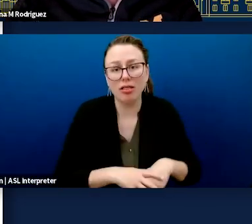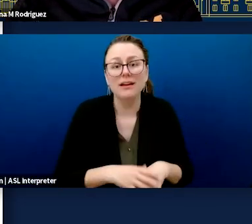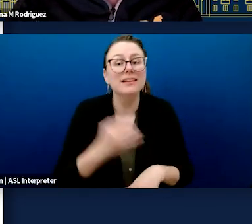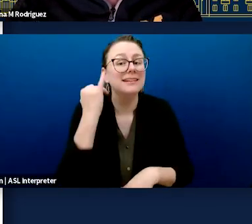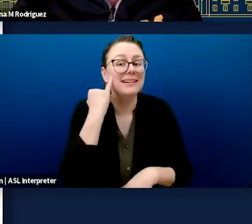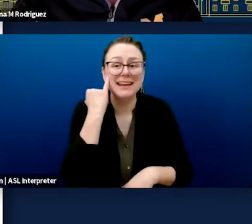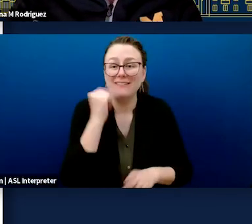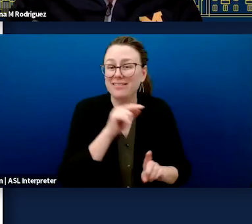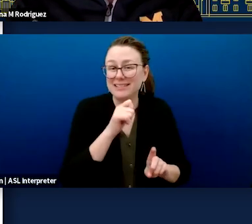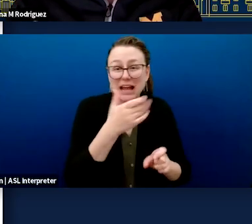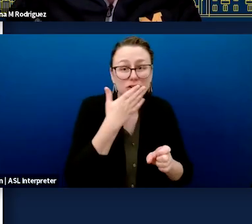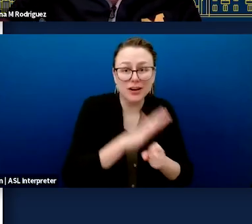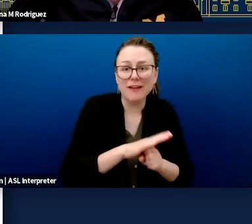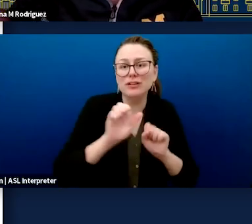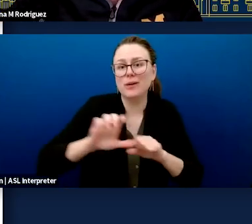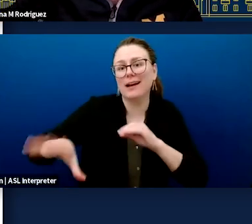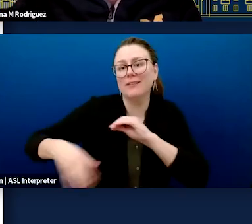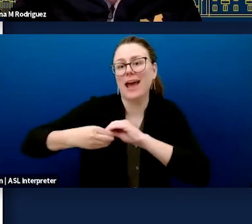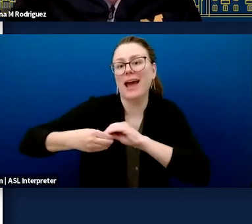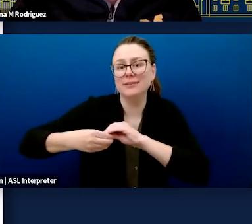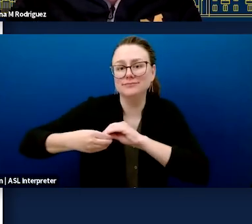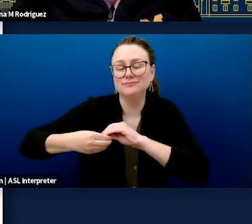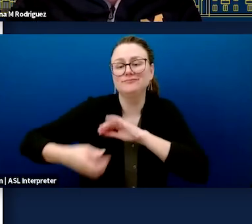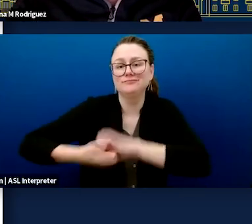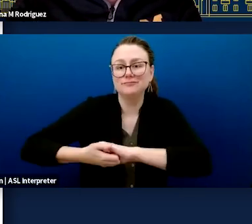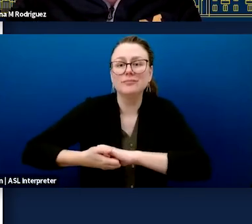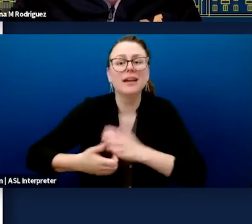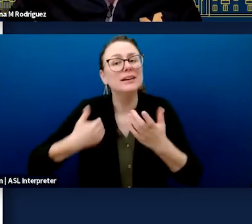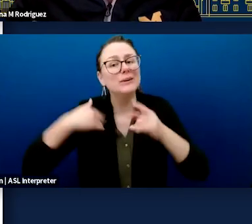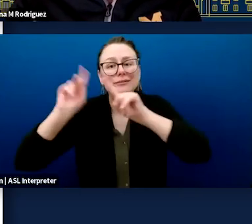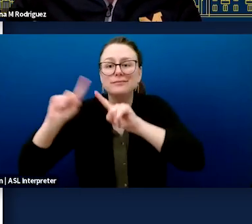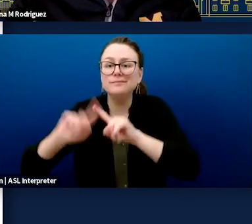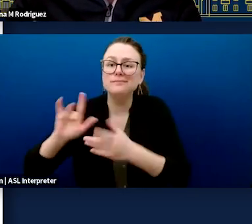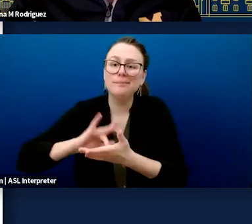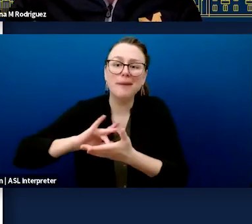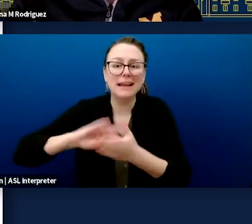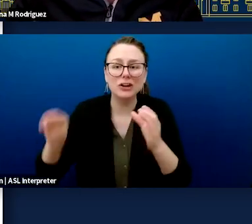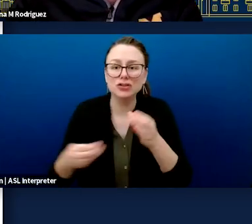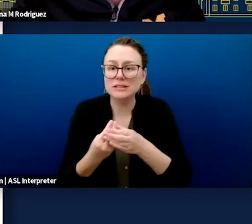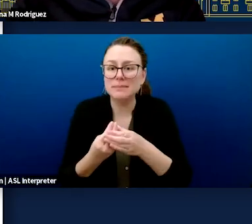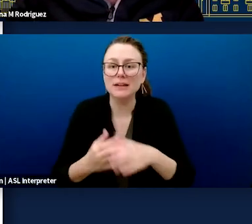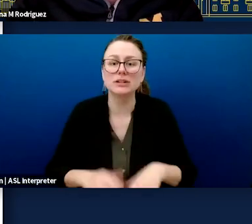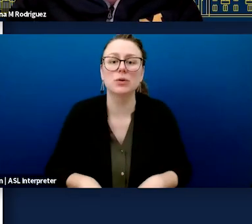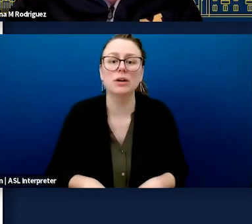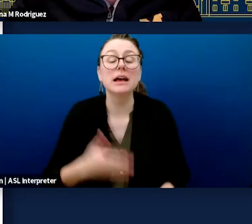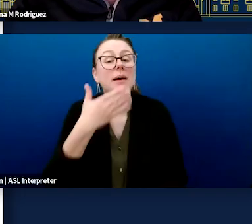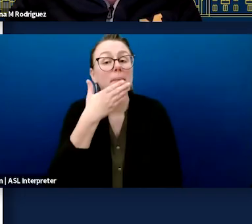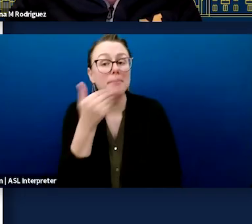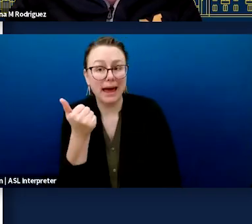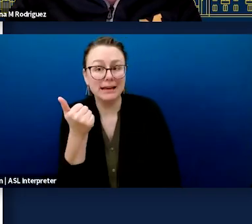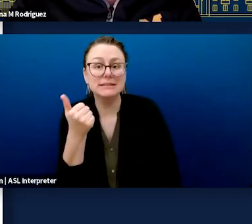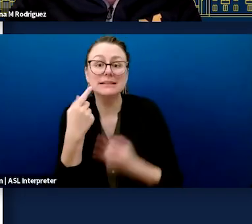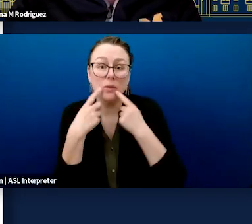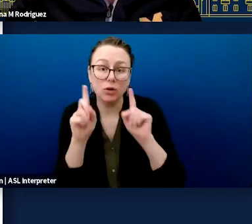is not sufficient. So you have, you know, the various suppositories. So, you know, the best ones that work